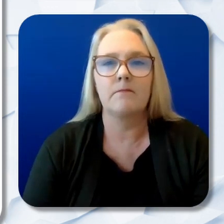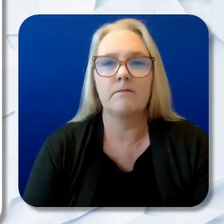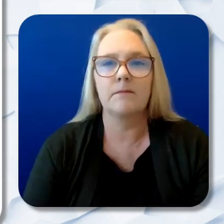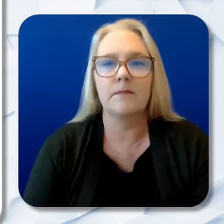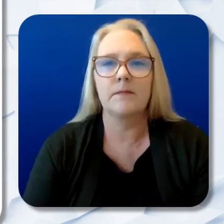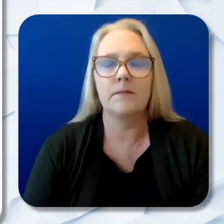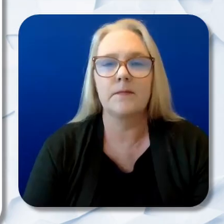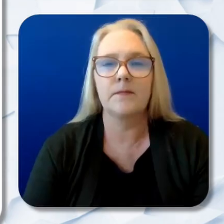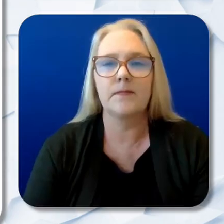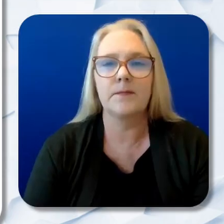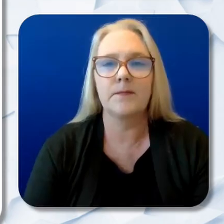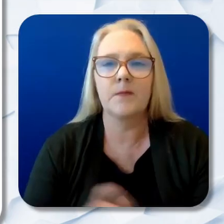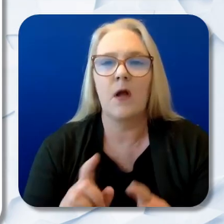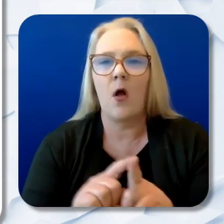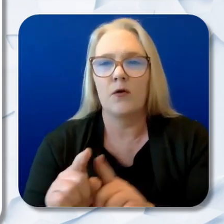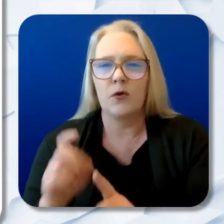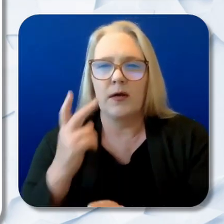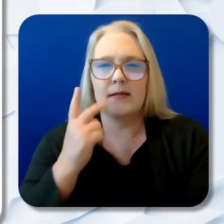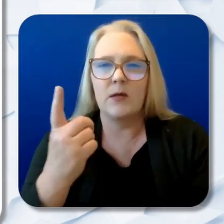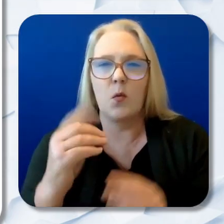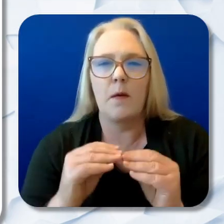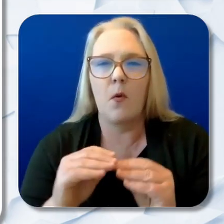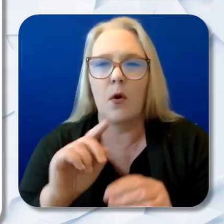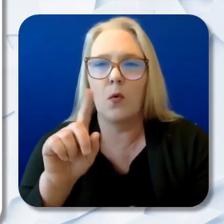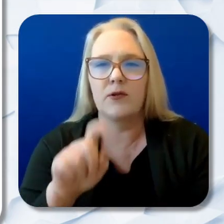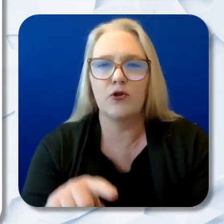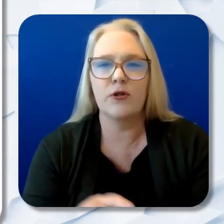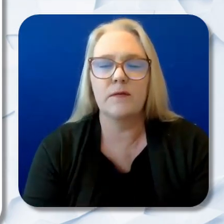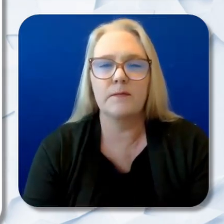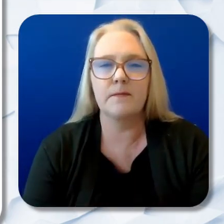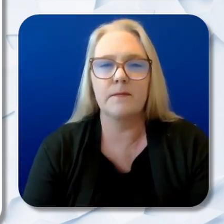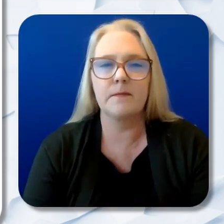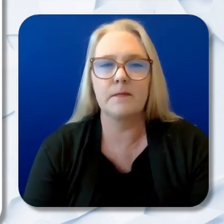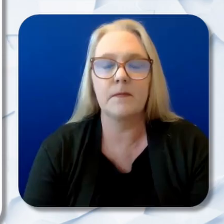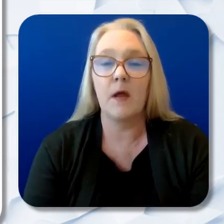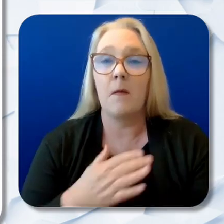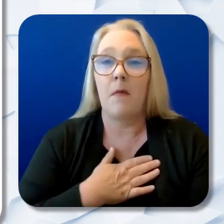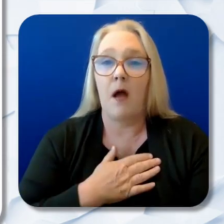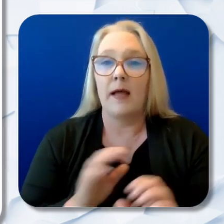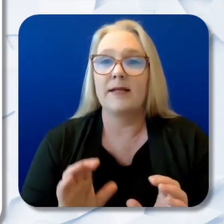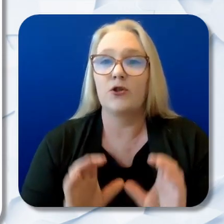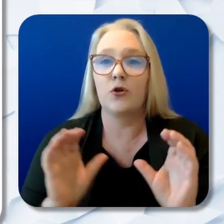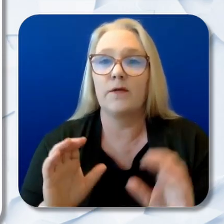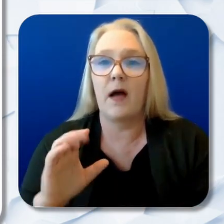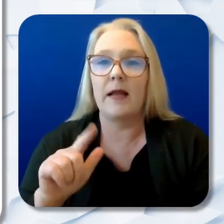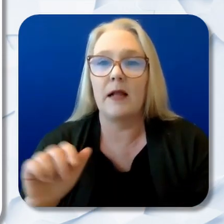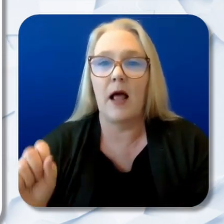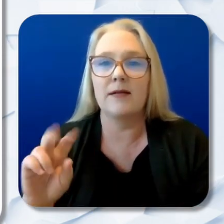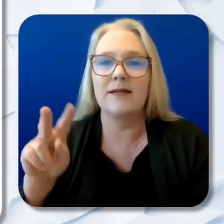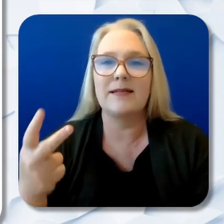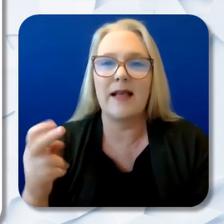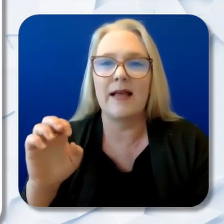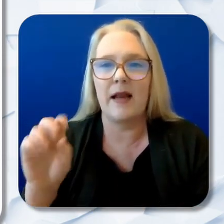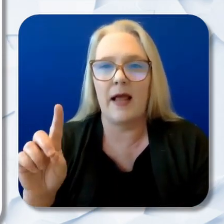Awesome. I'm also seeing one more question, and the question is, my certified class second